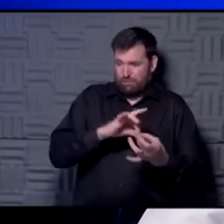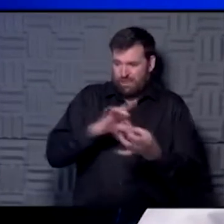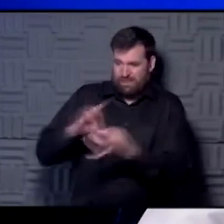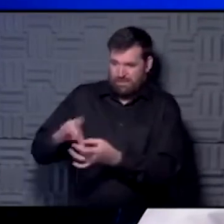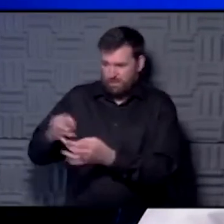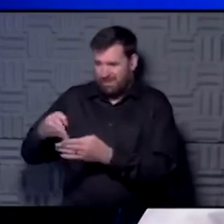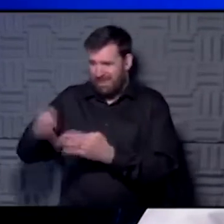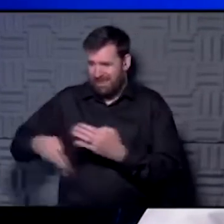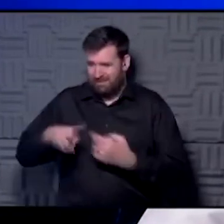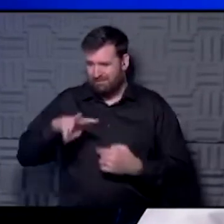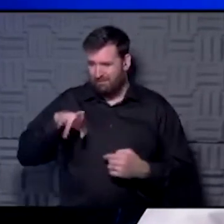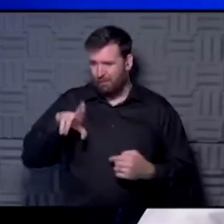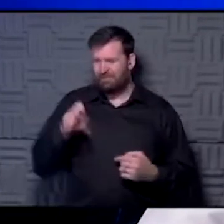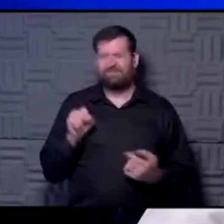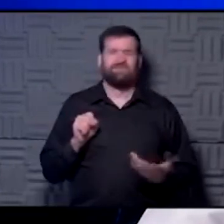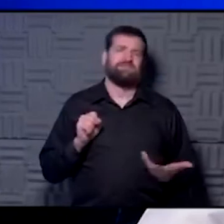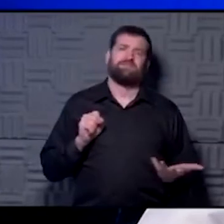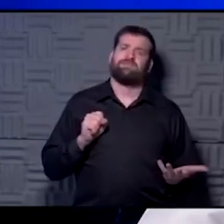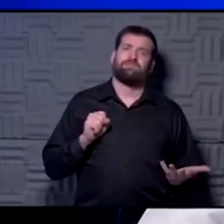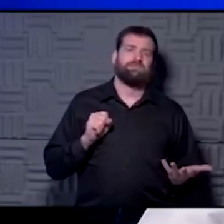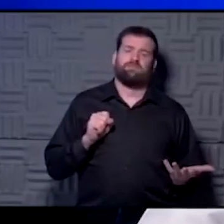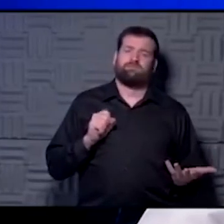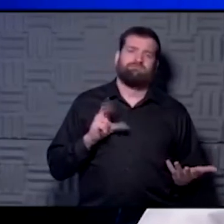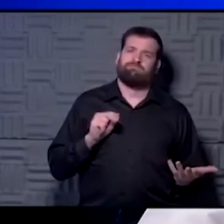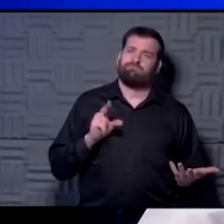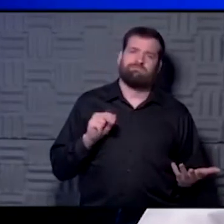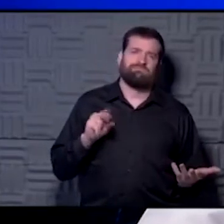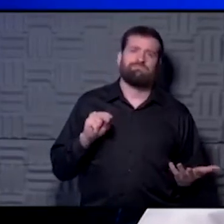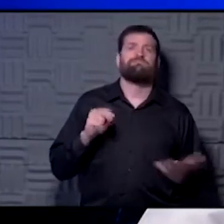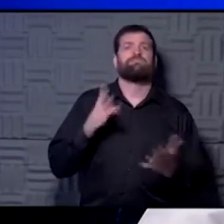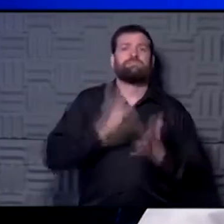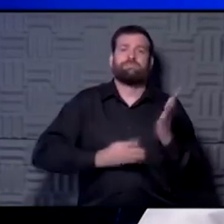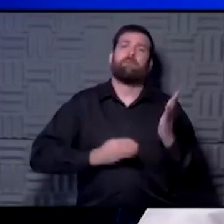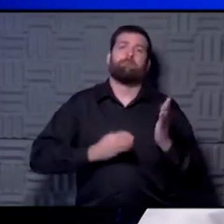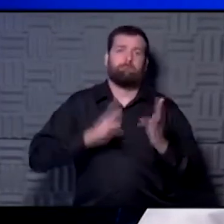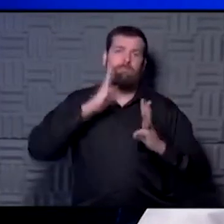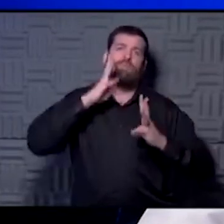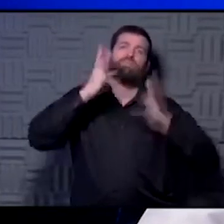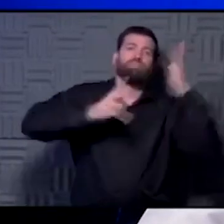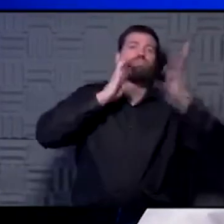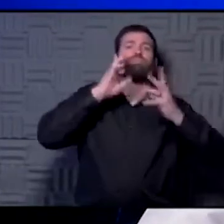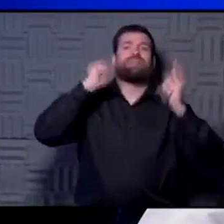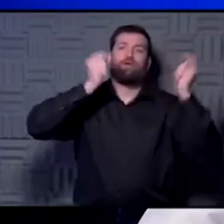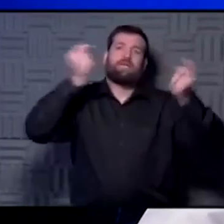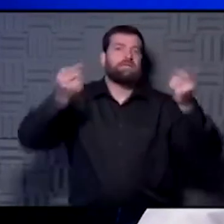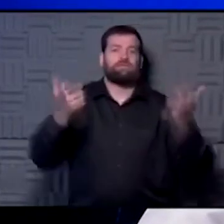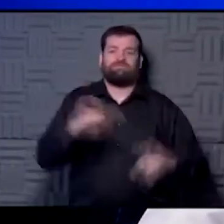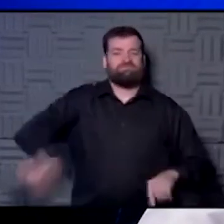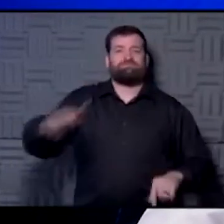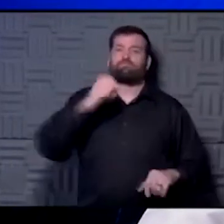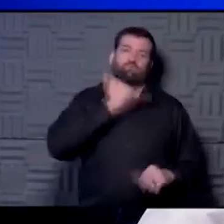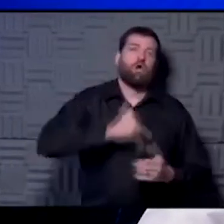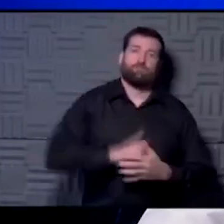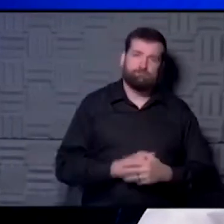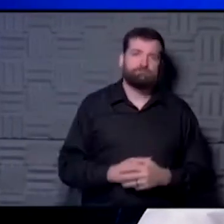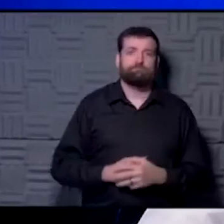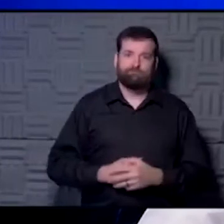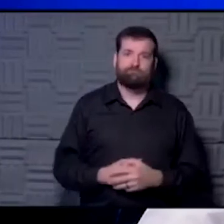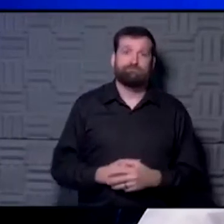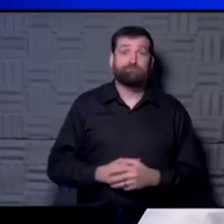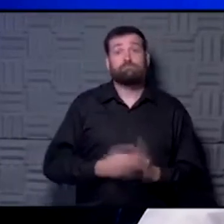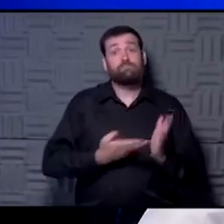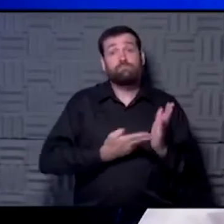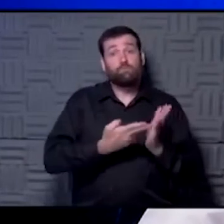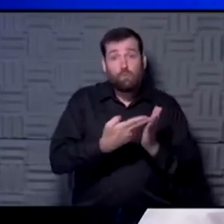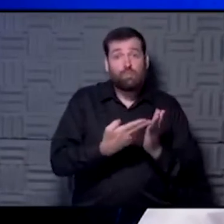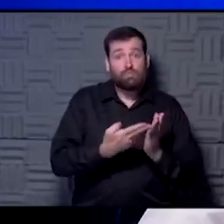end of this virus. I know there are some conspiracy theories out there and people who think that. They're just wrong. The truth is that the